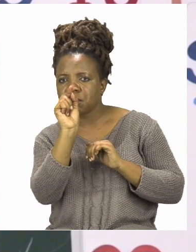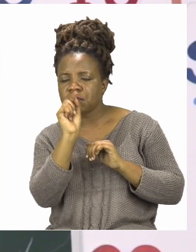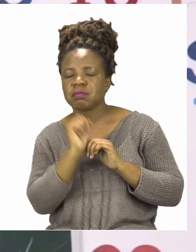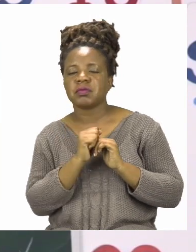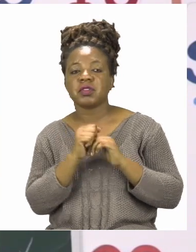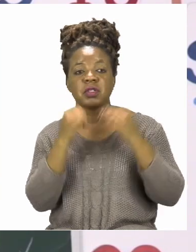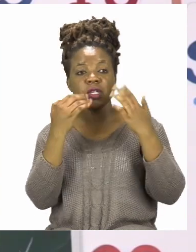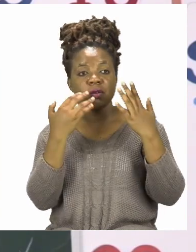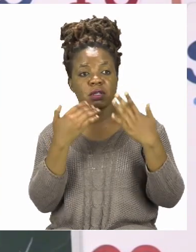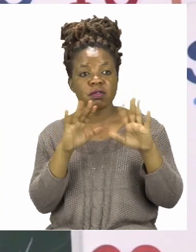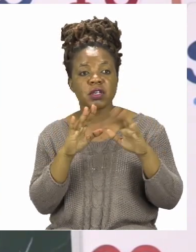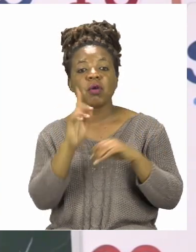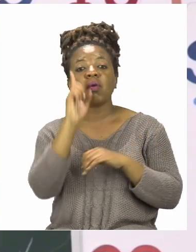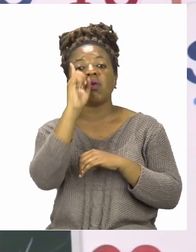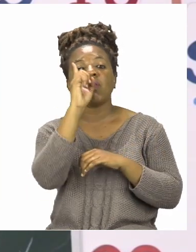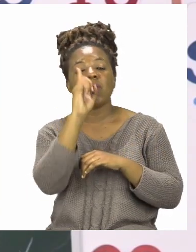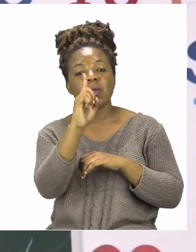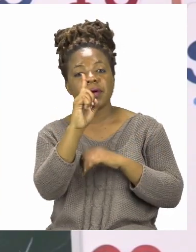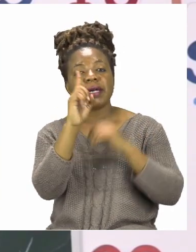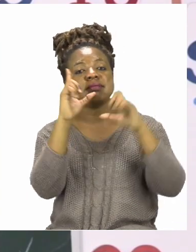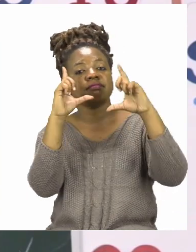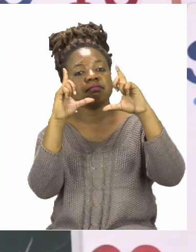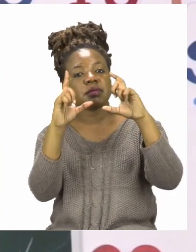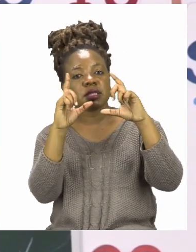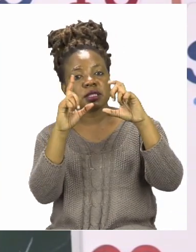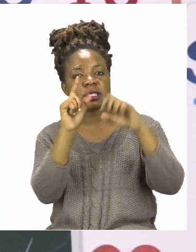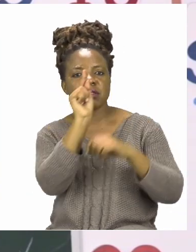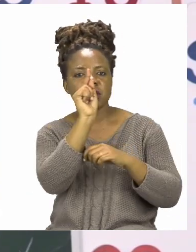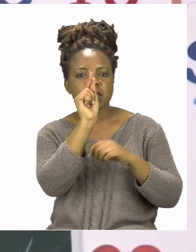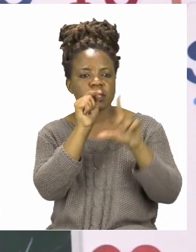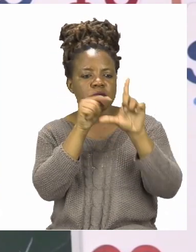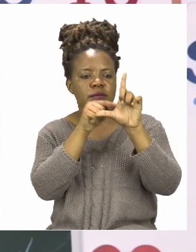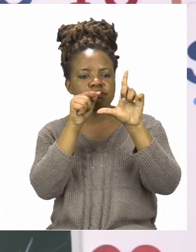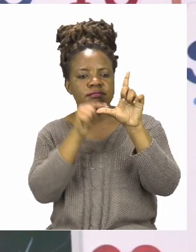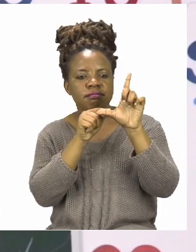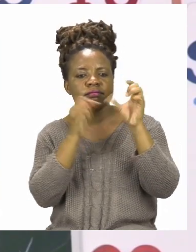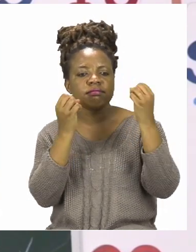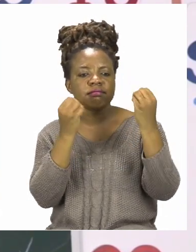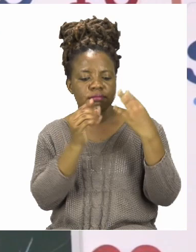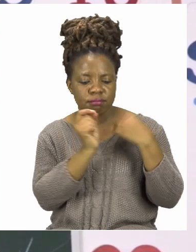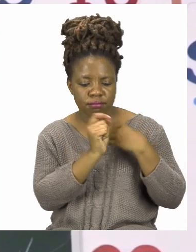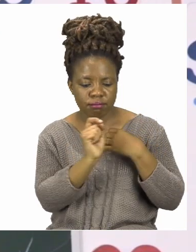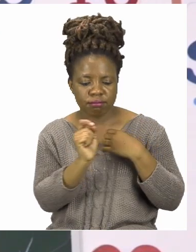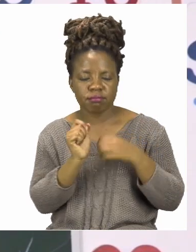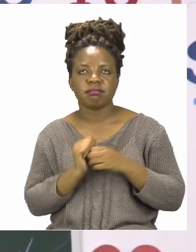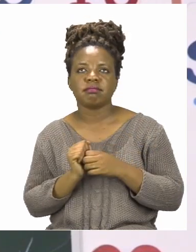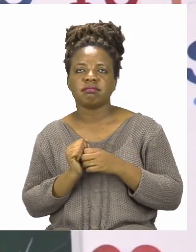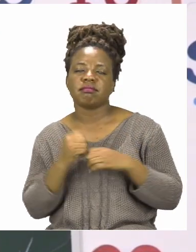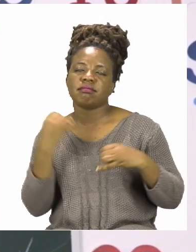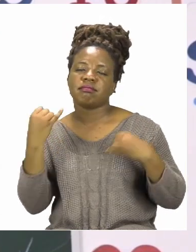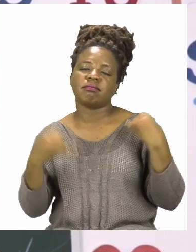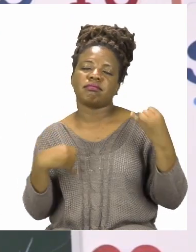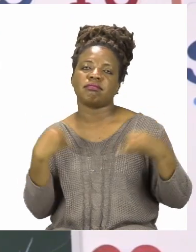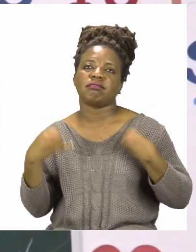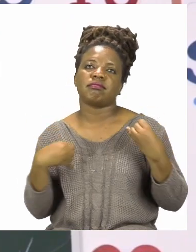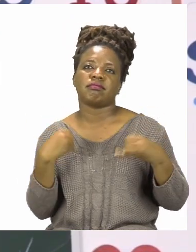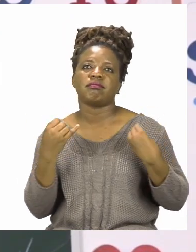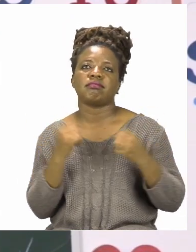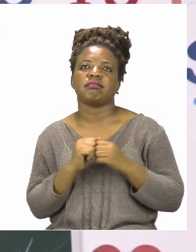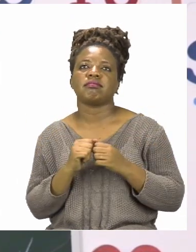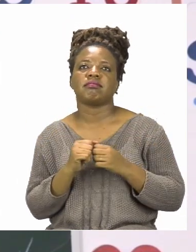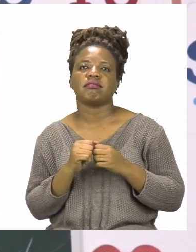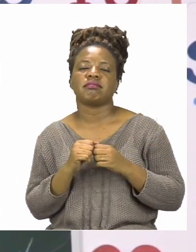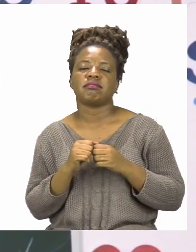you see on each object and write it on the line below. Have fun and take your